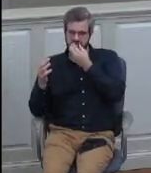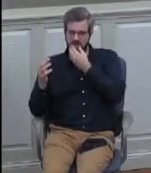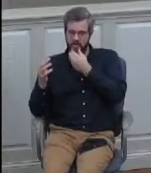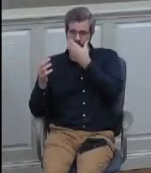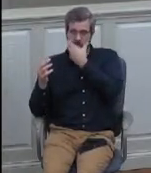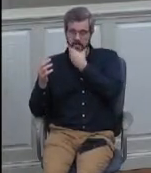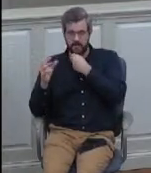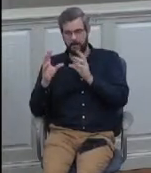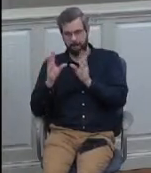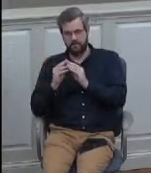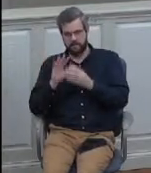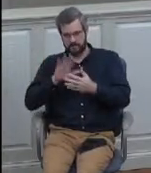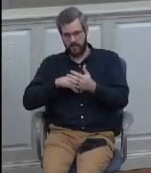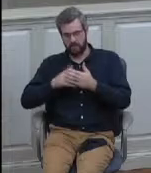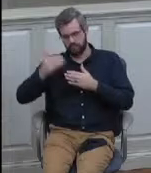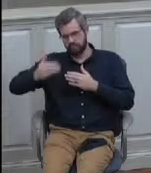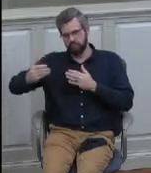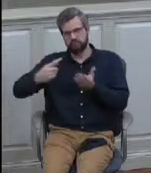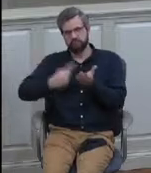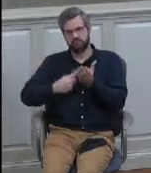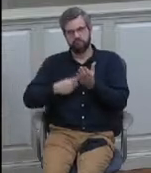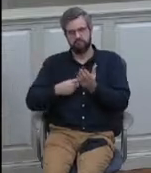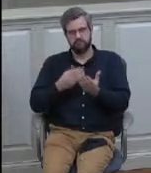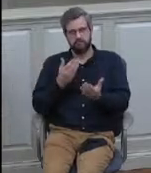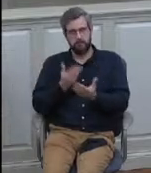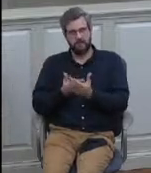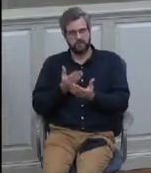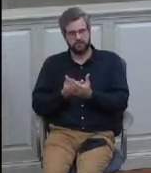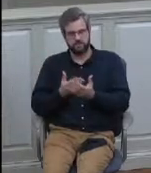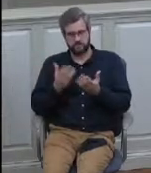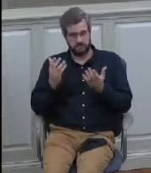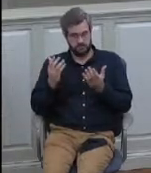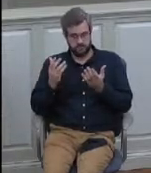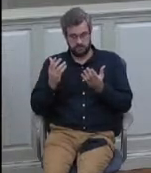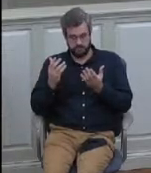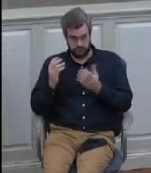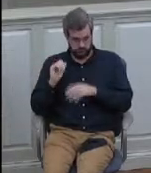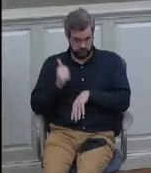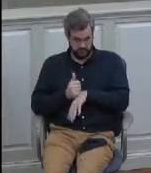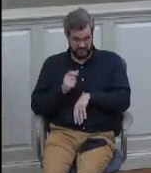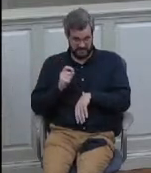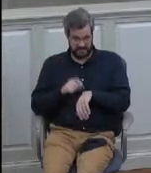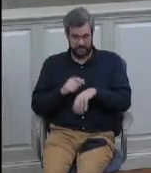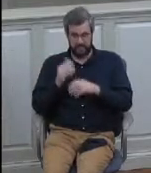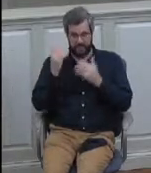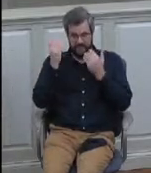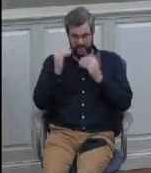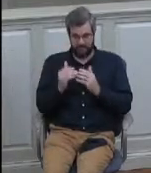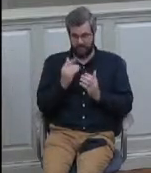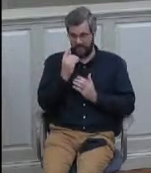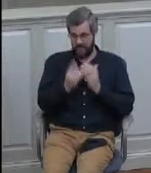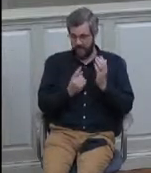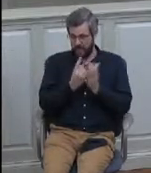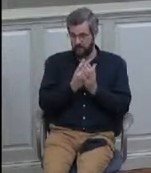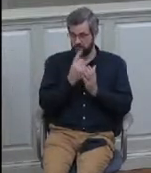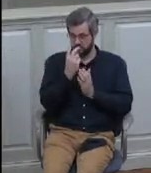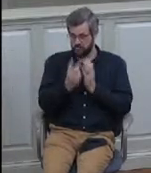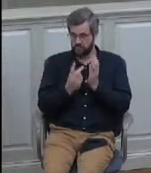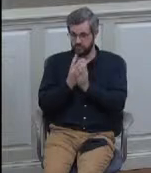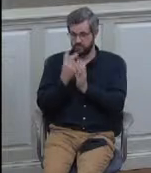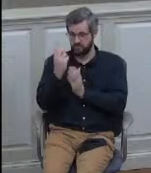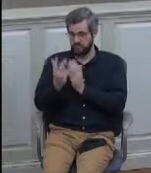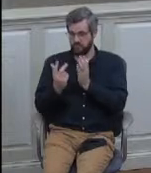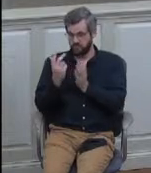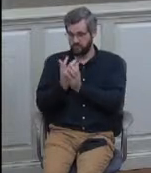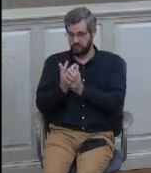meetings scheduled to deal with budget things, and if we set a time limit to an hour, 2 hours, or 3 hours, then we could